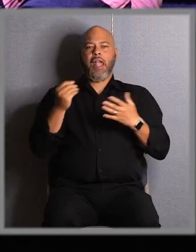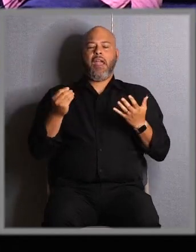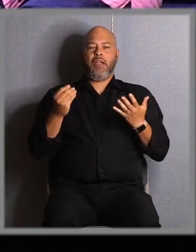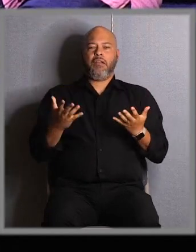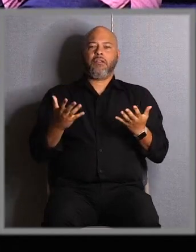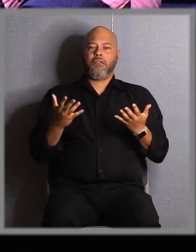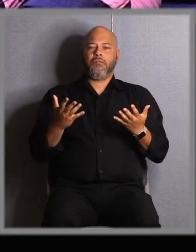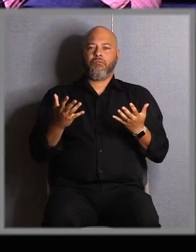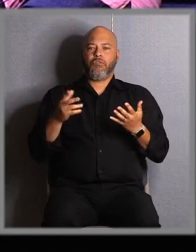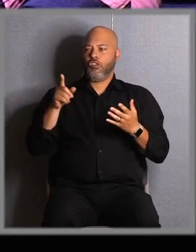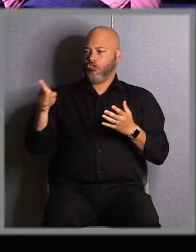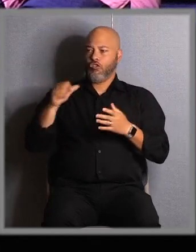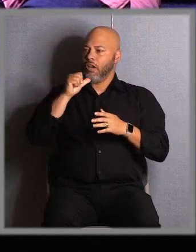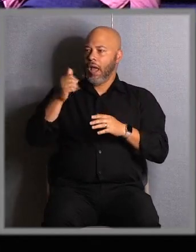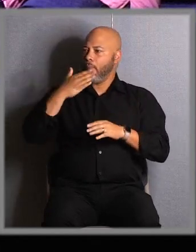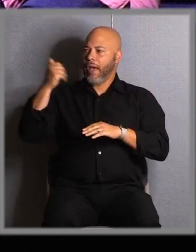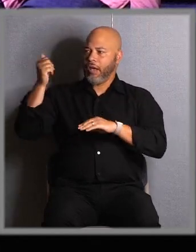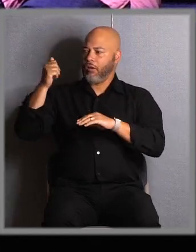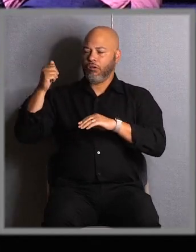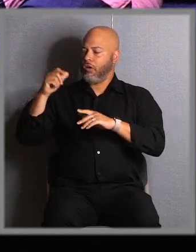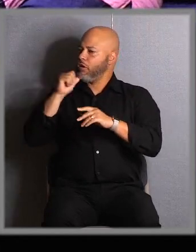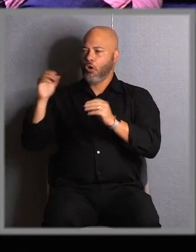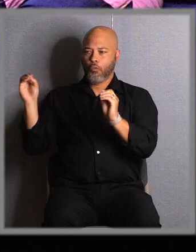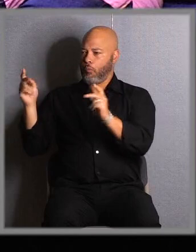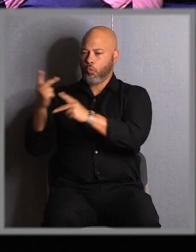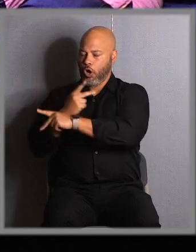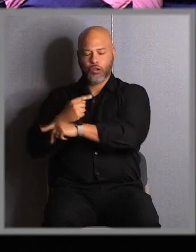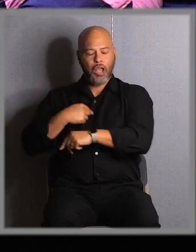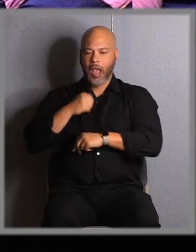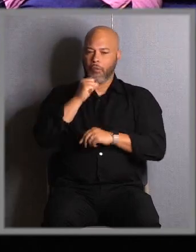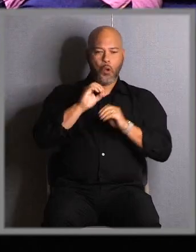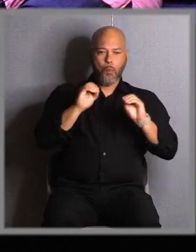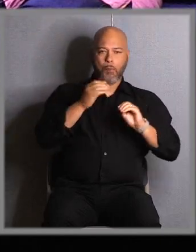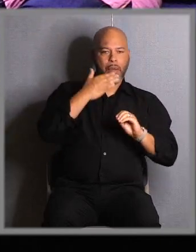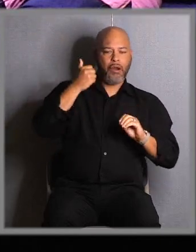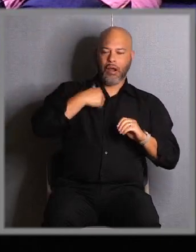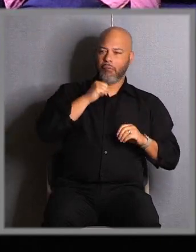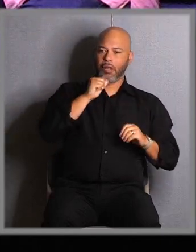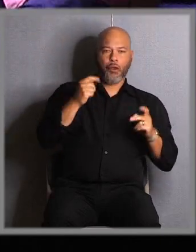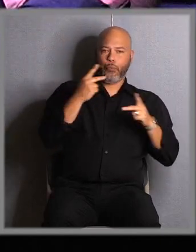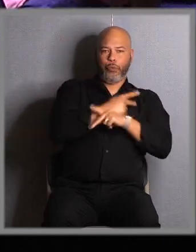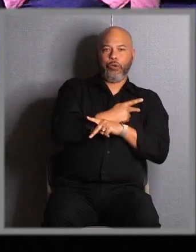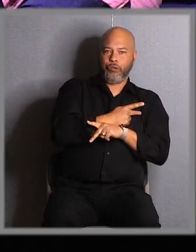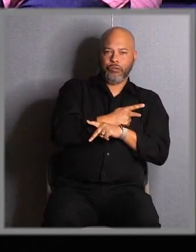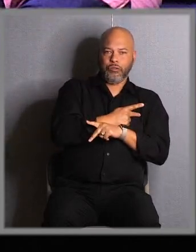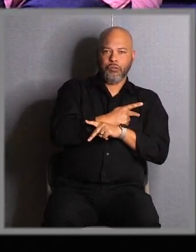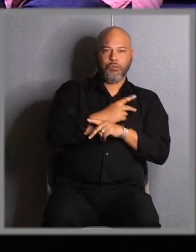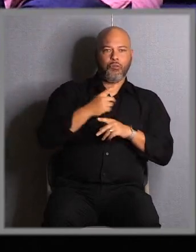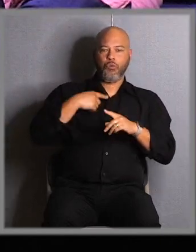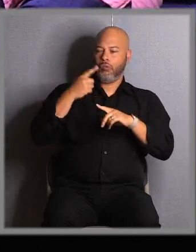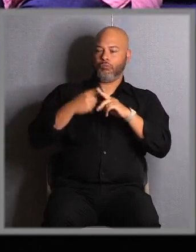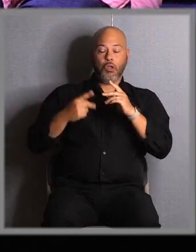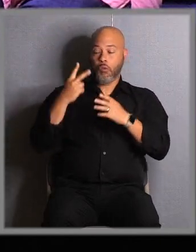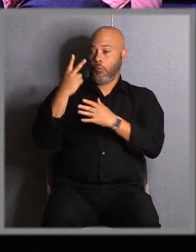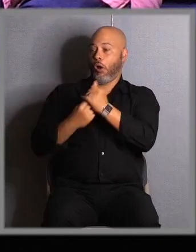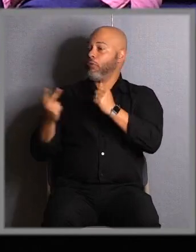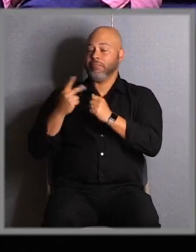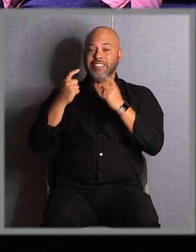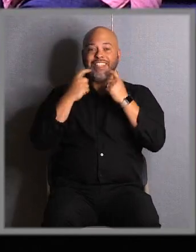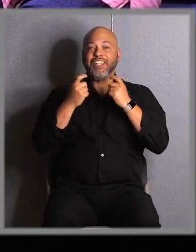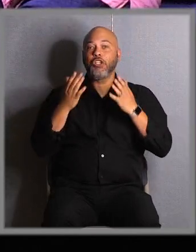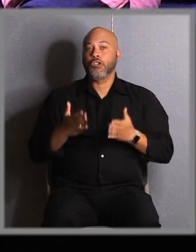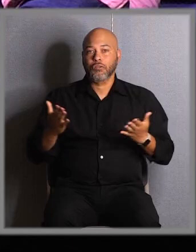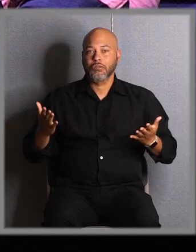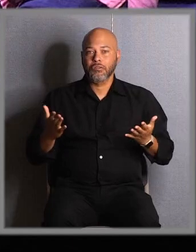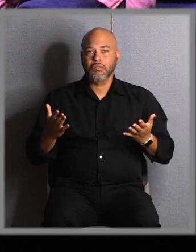But you're no better, you're no worse, I'm no better, I'm no worse. At the end of the day, we're just sinners. Shall we say